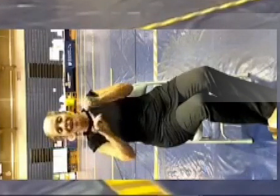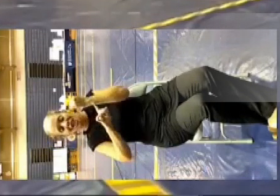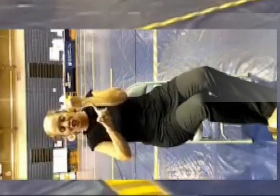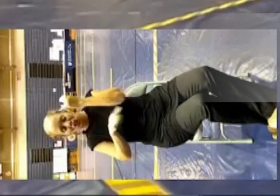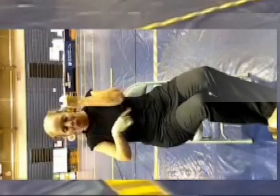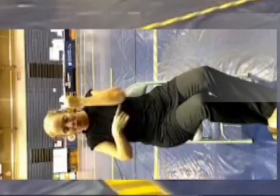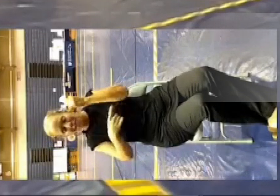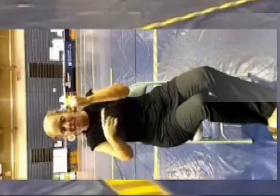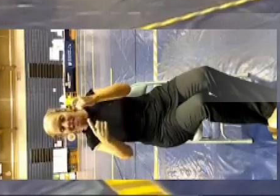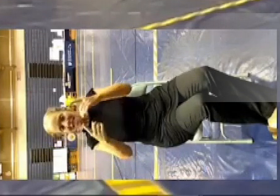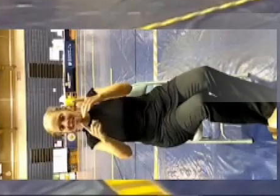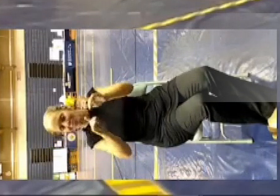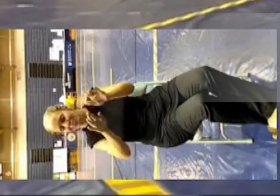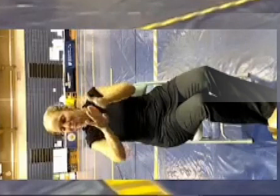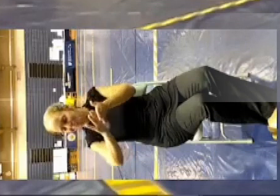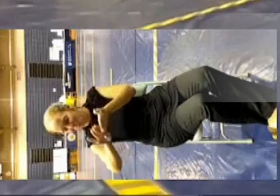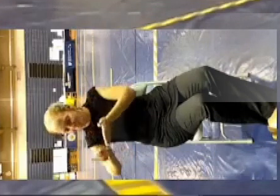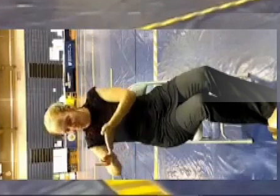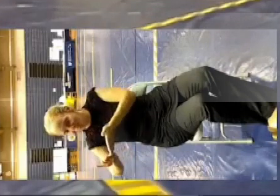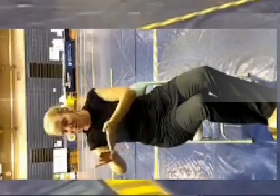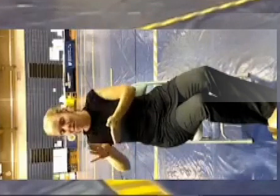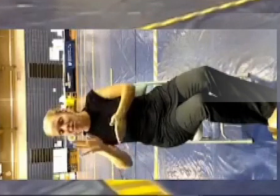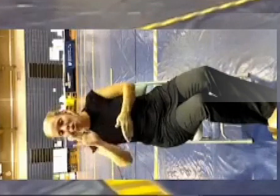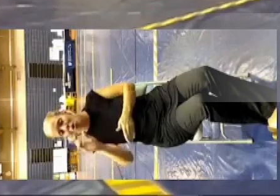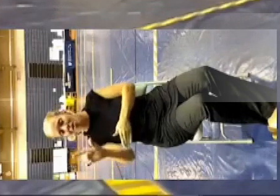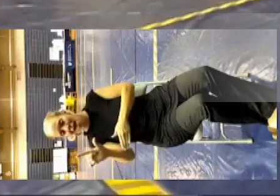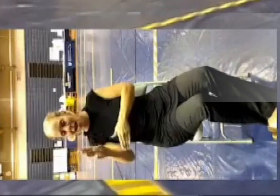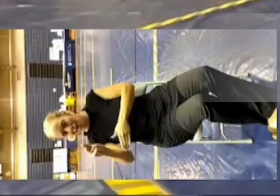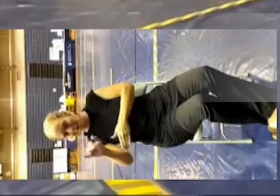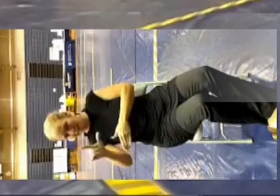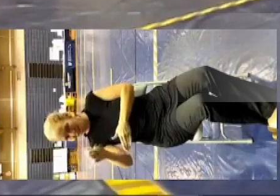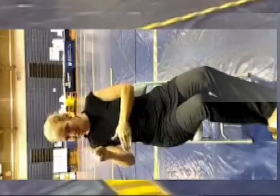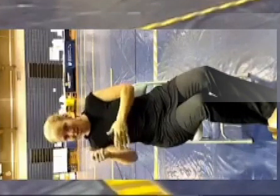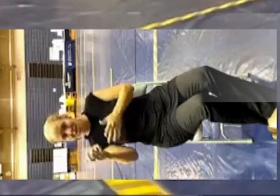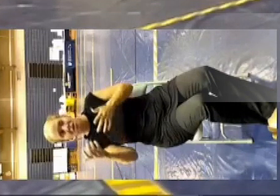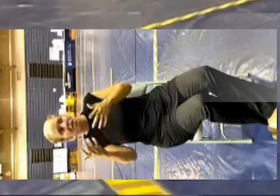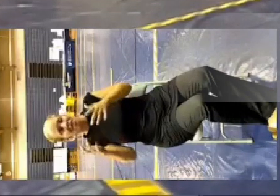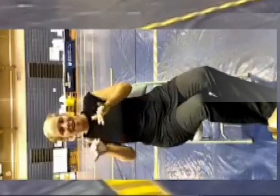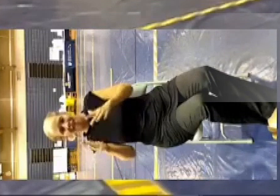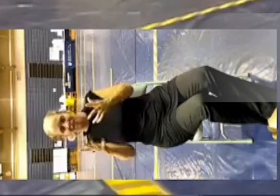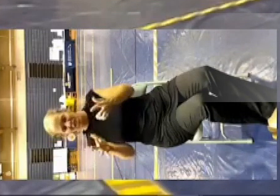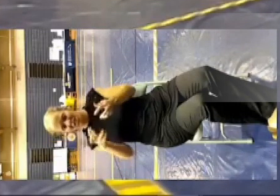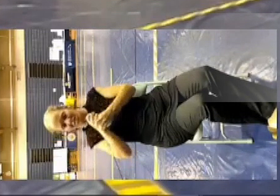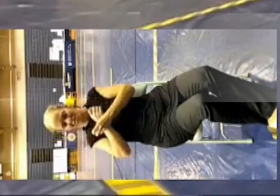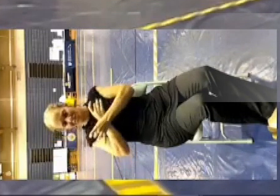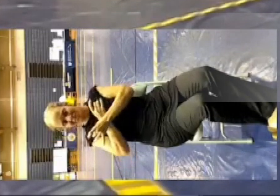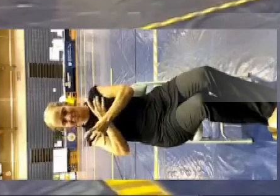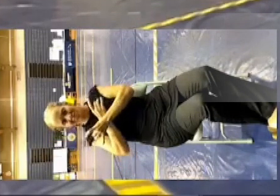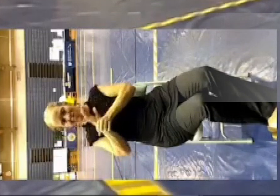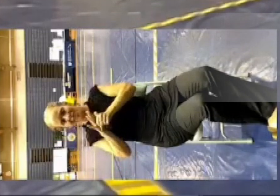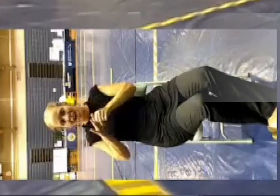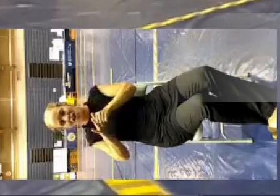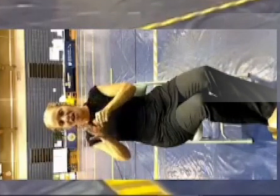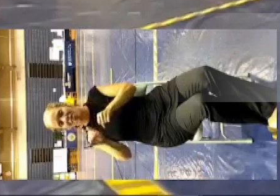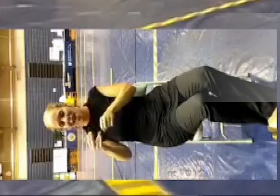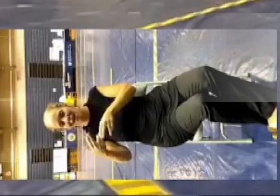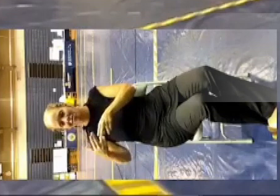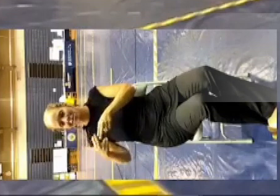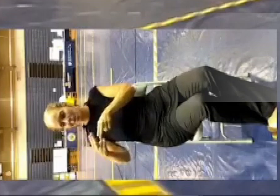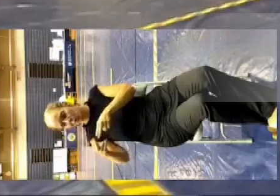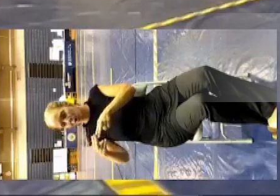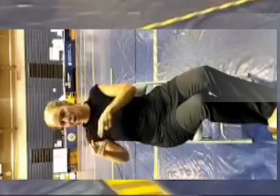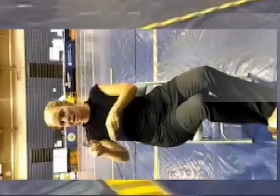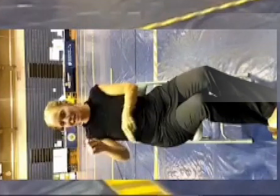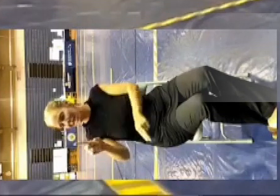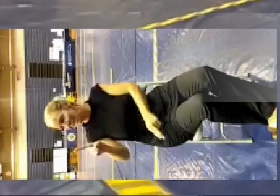zone. The Lahaina Mill is already a contaminated area. We should have left the debris site there, the temporary debris